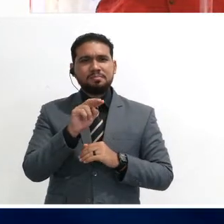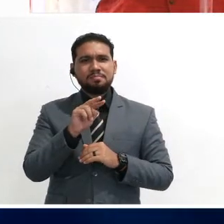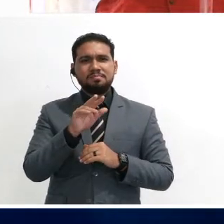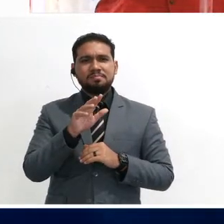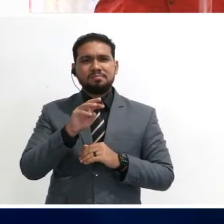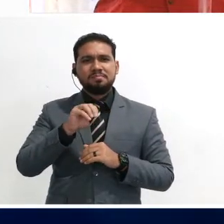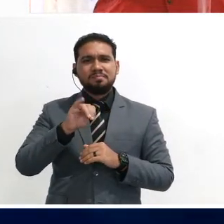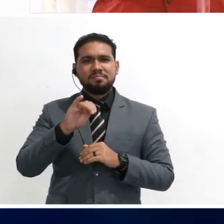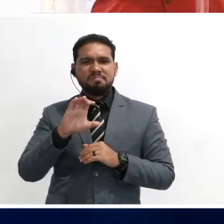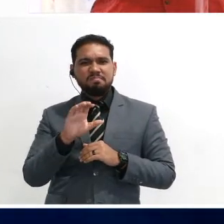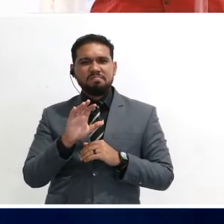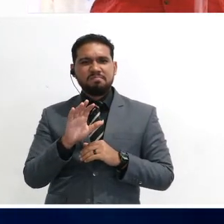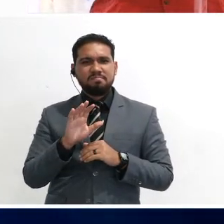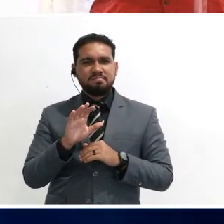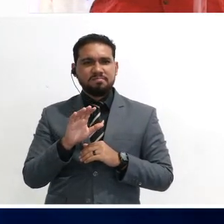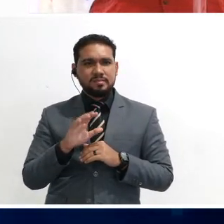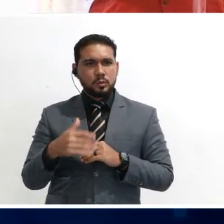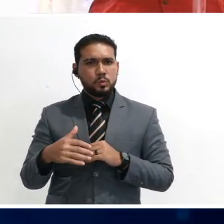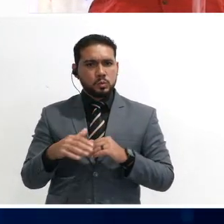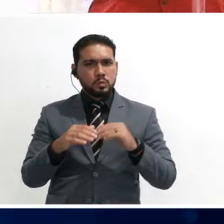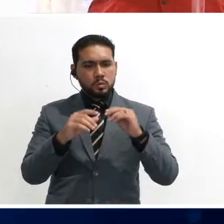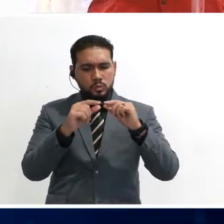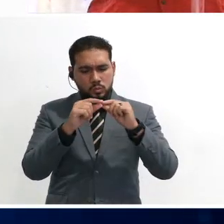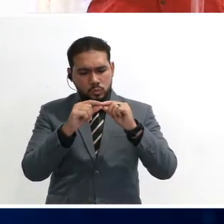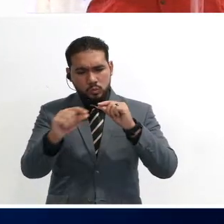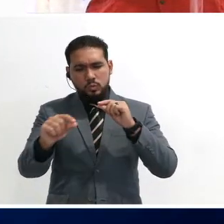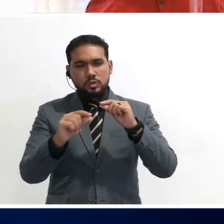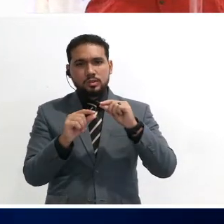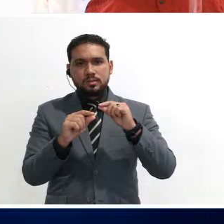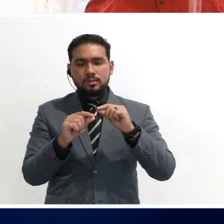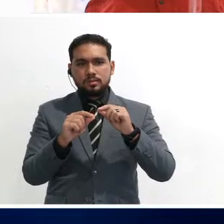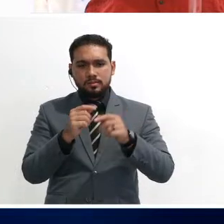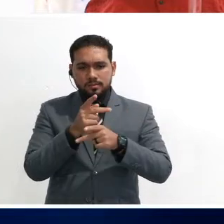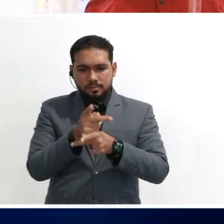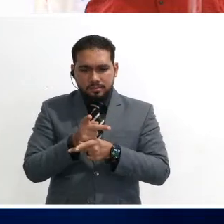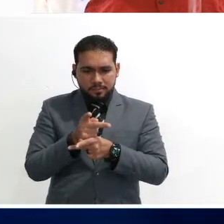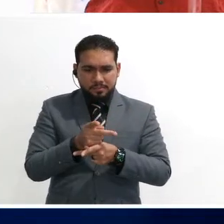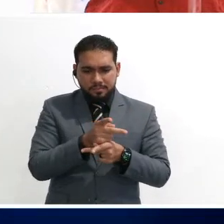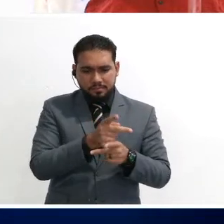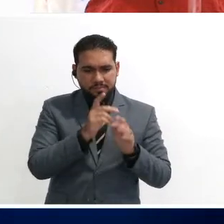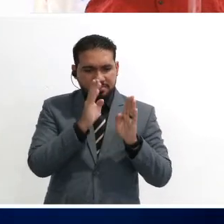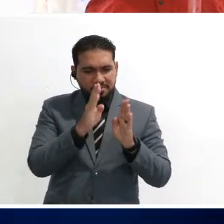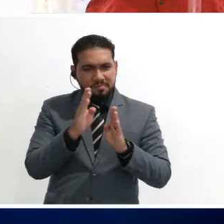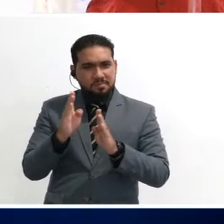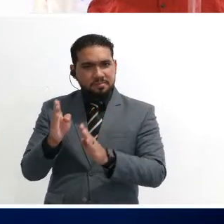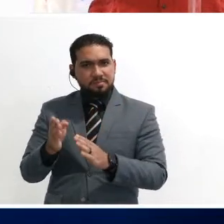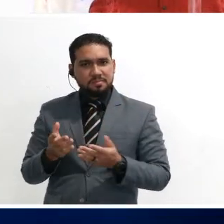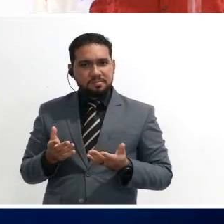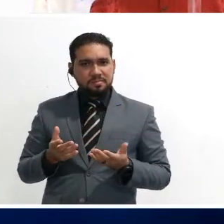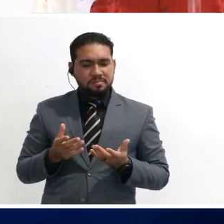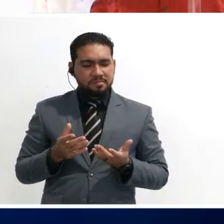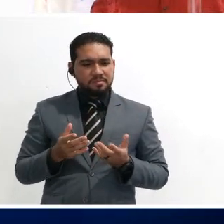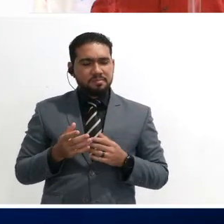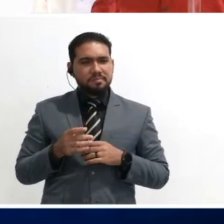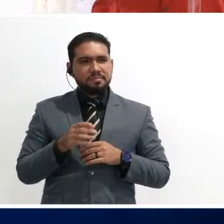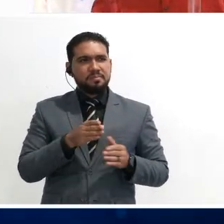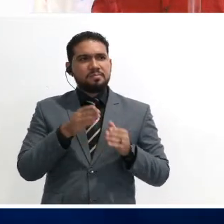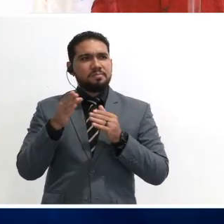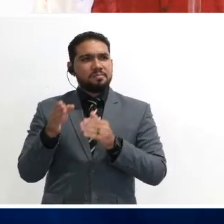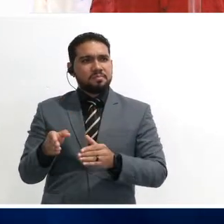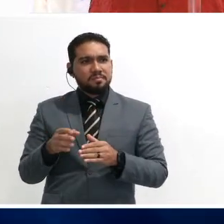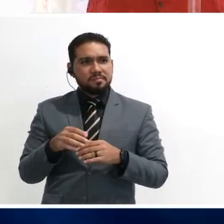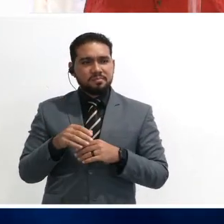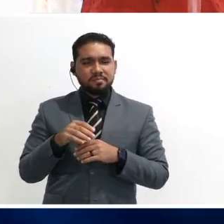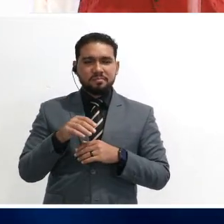back then. And the SoC packaging was very difficult too. I had a group at Amcor where we